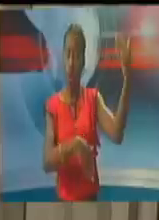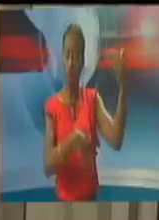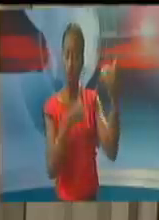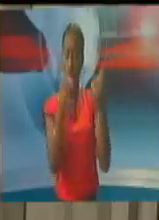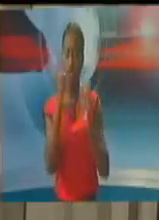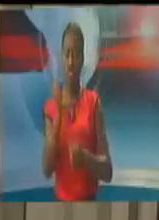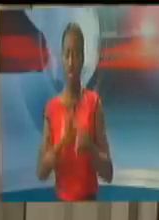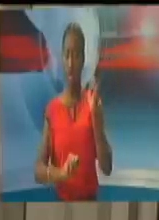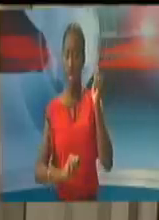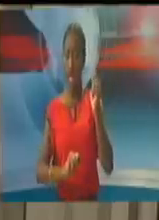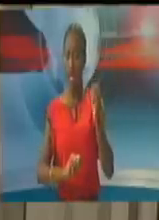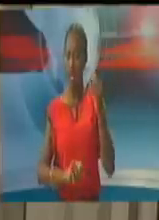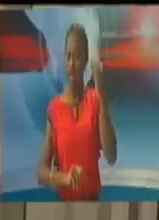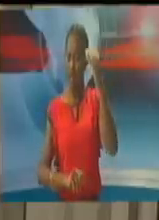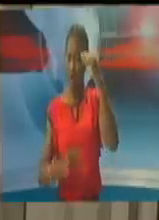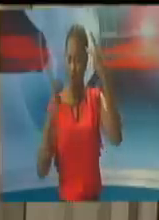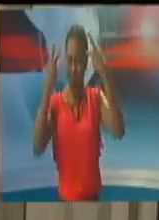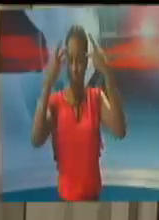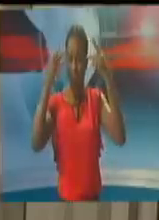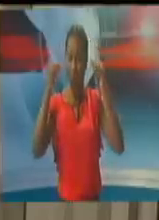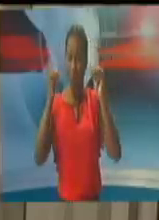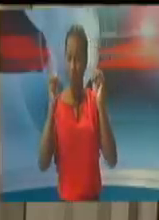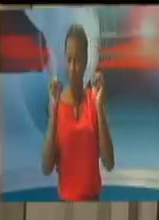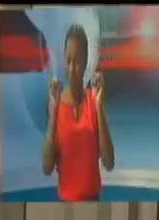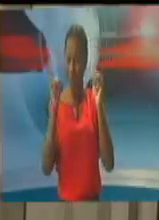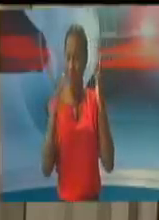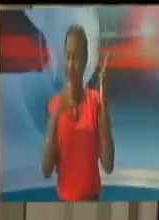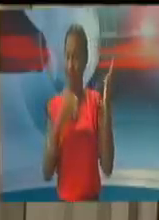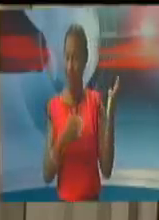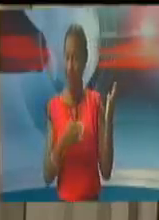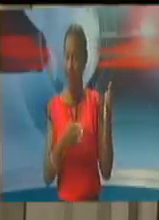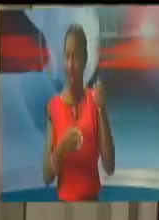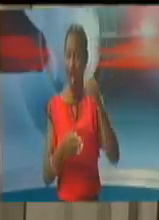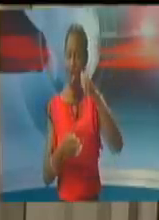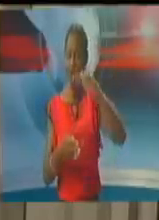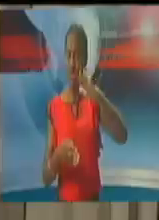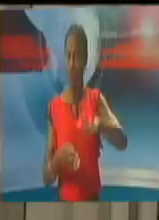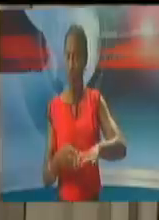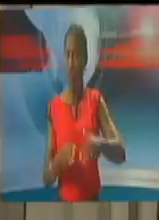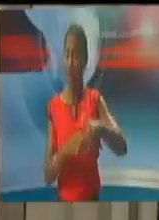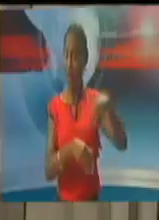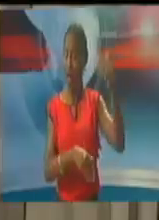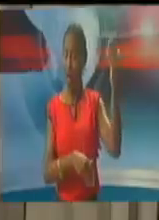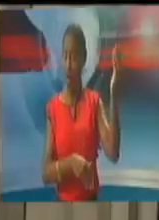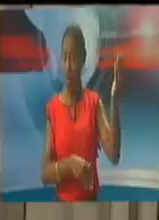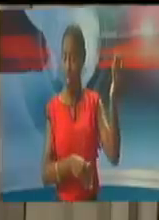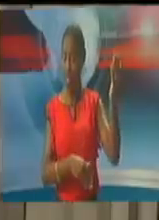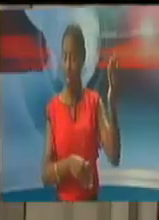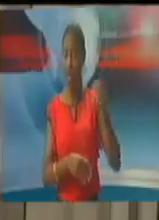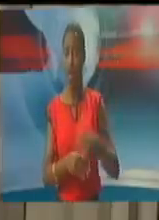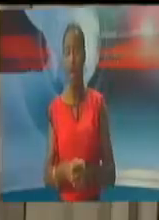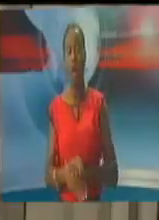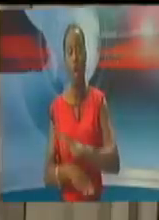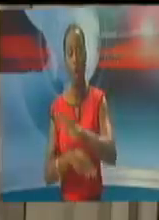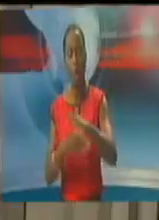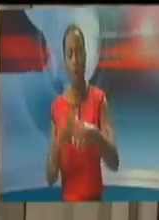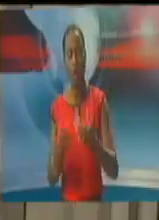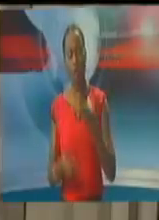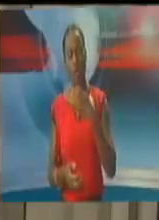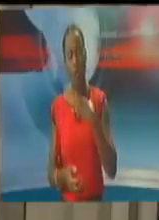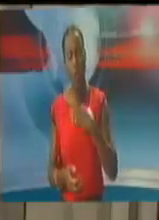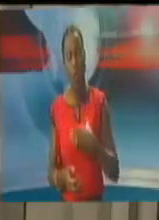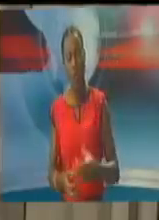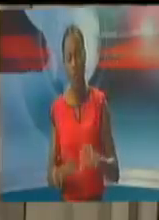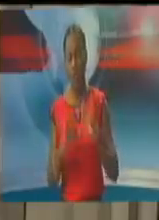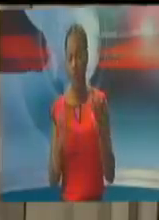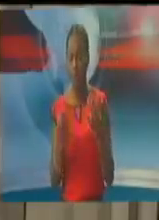We all know about the Prime Minister and his personal circumstances. None of us is immune, including myself. And we would all wish our family members to be